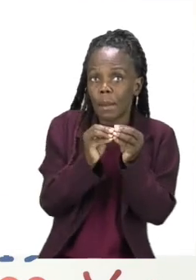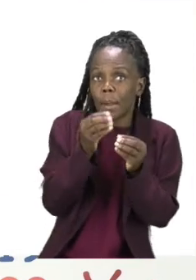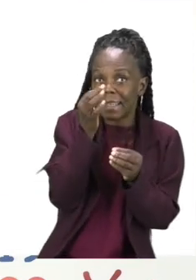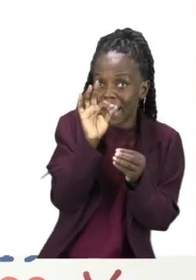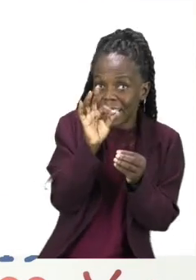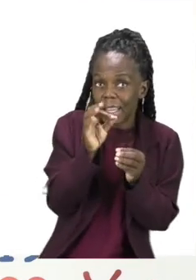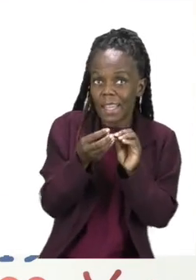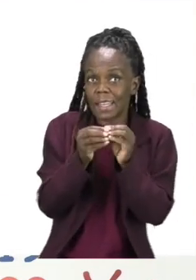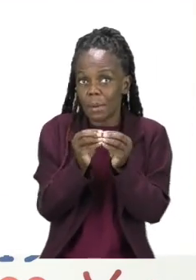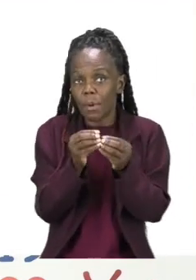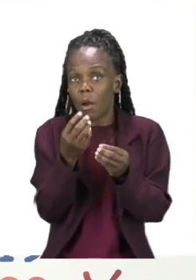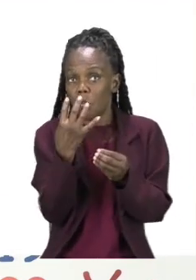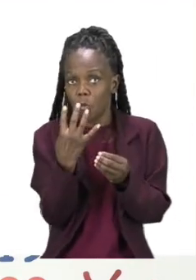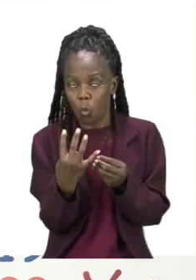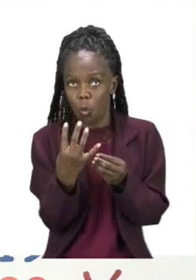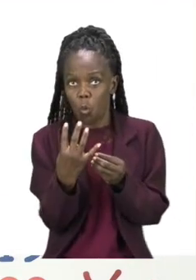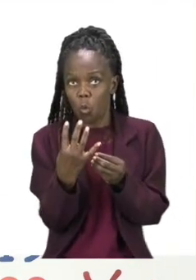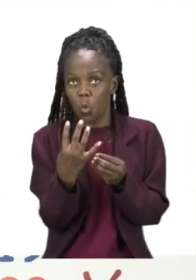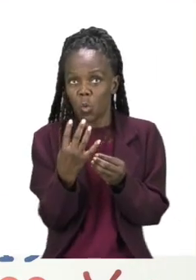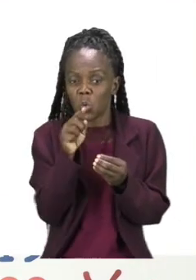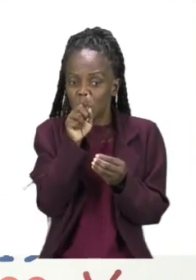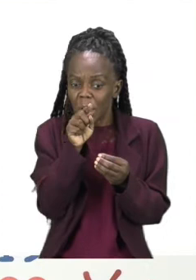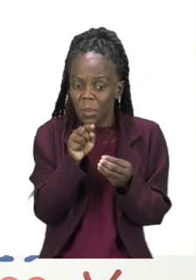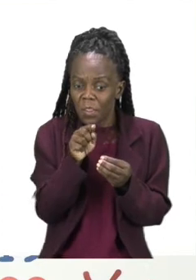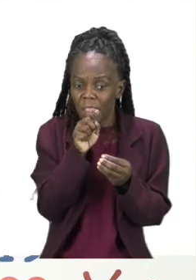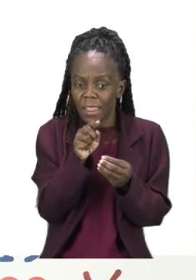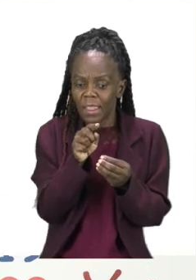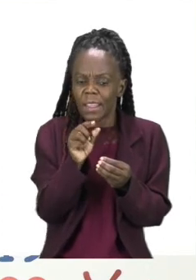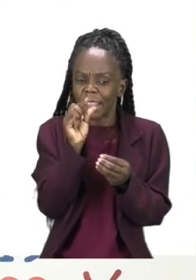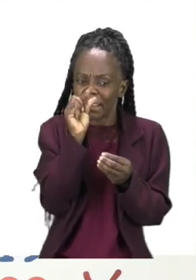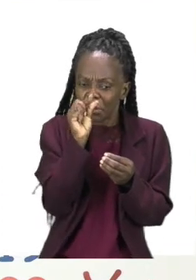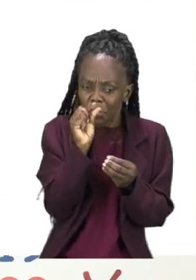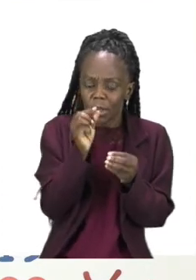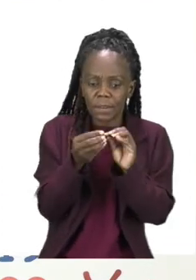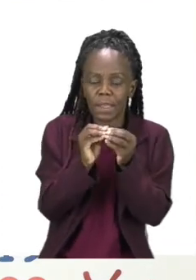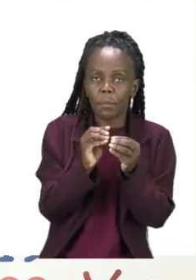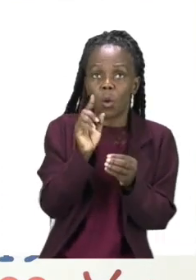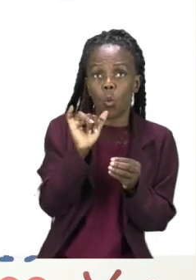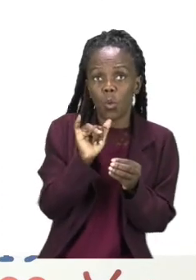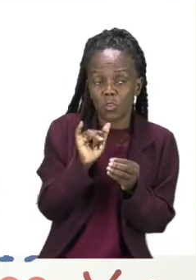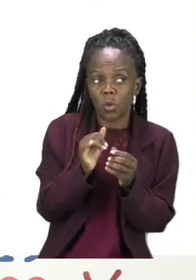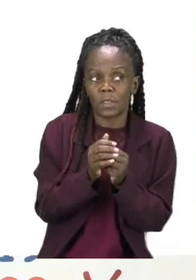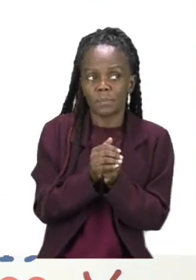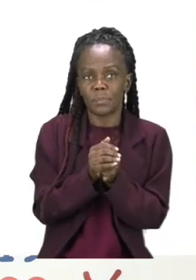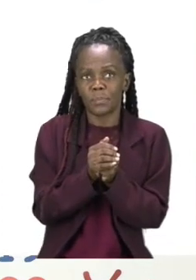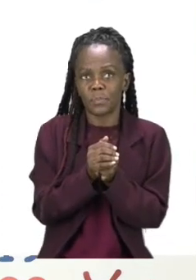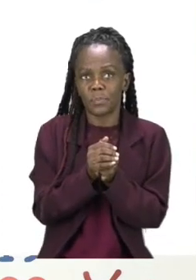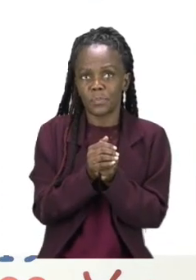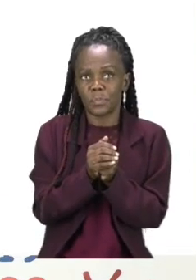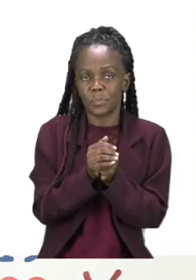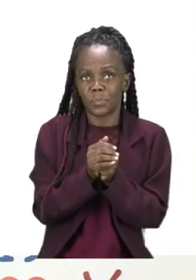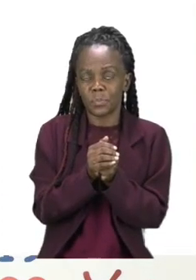look. Let's look for the number 9. Now if we look for the number 9 on our number